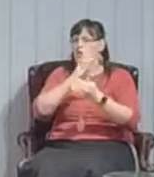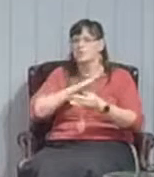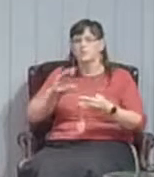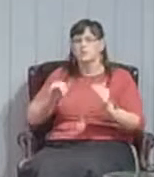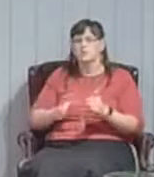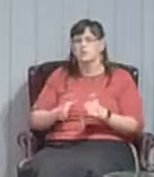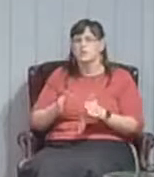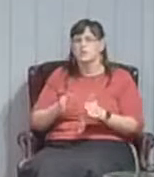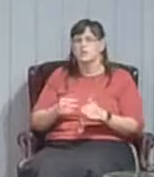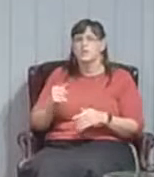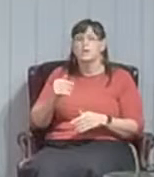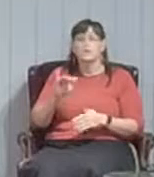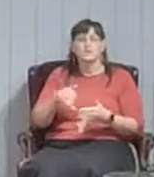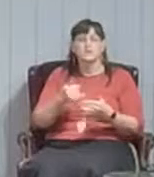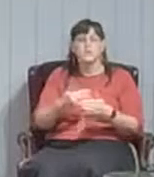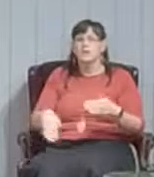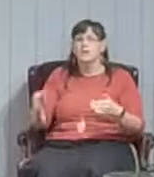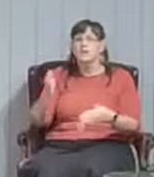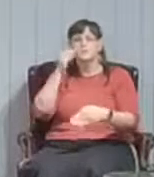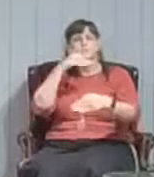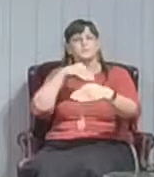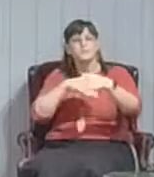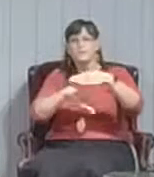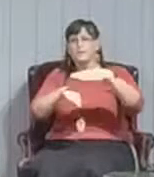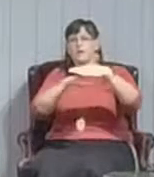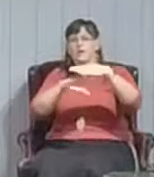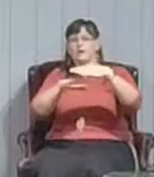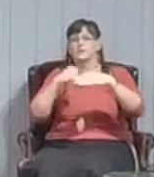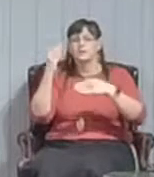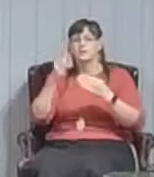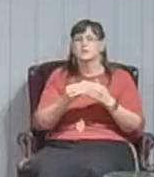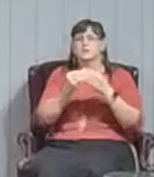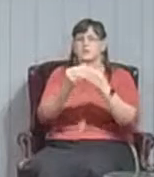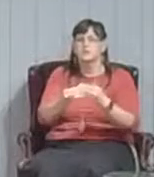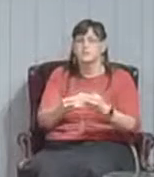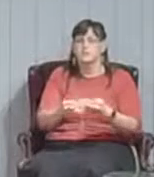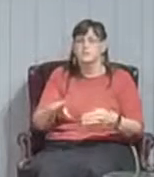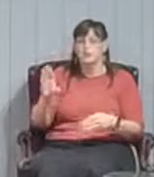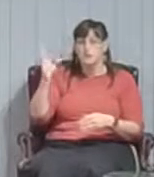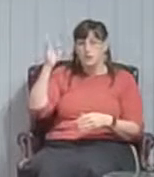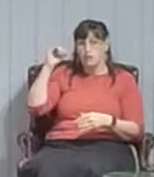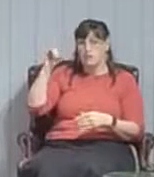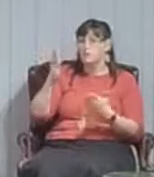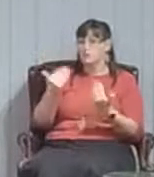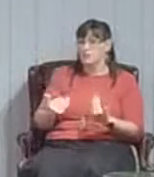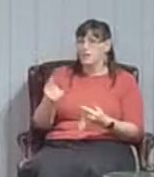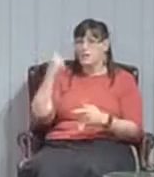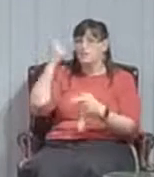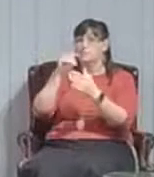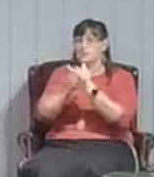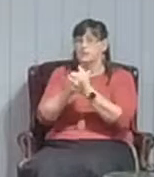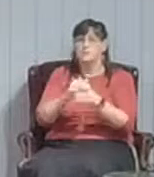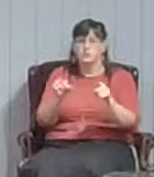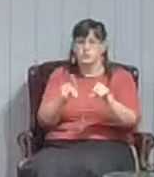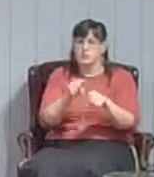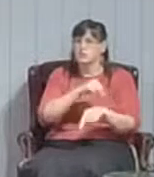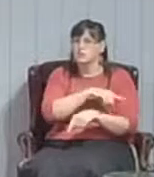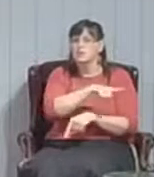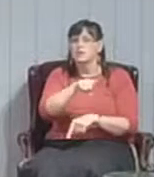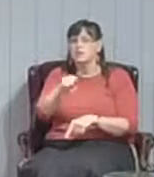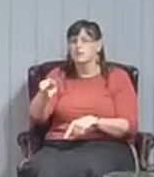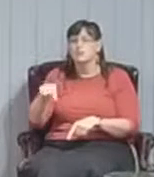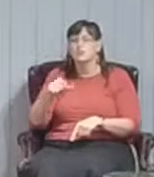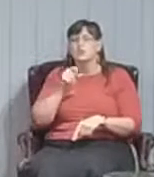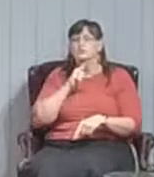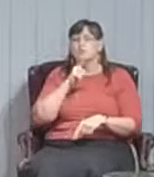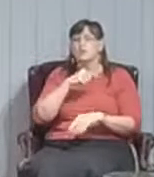his leadership. And if they would just, you know, he's now one of them. He's a believer just like they're believers. And so you who are believers, you just